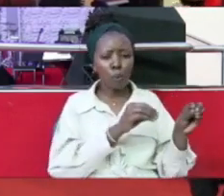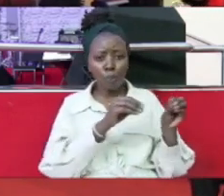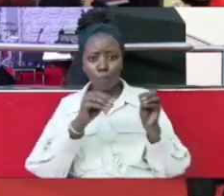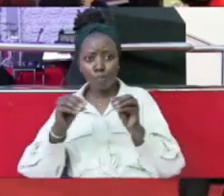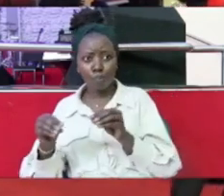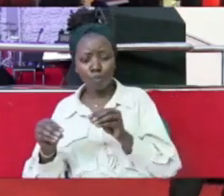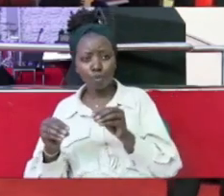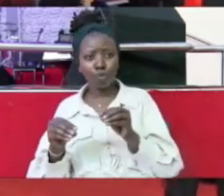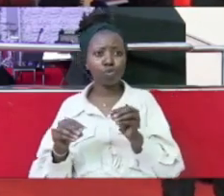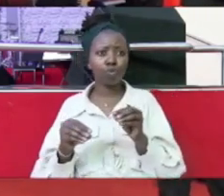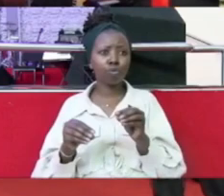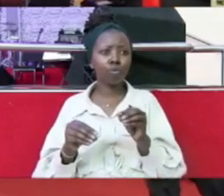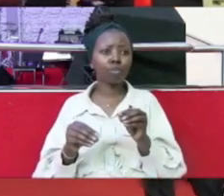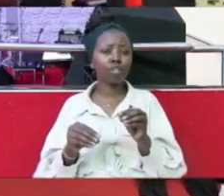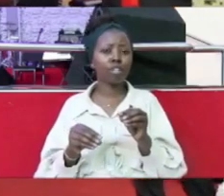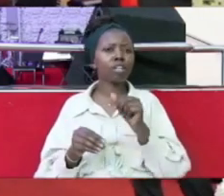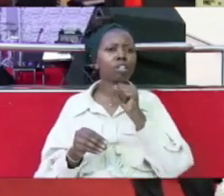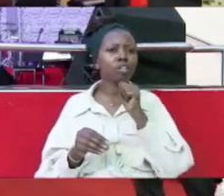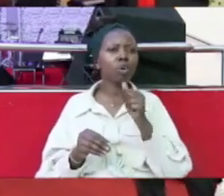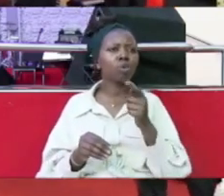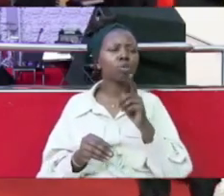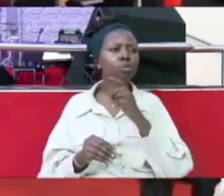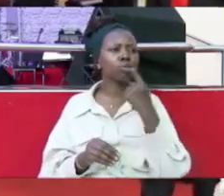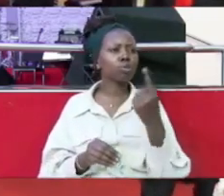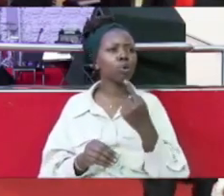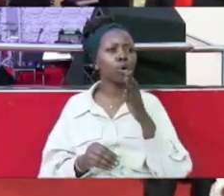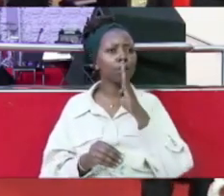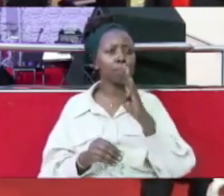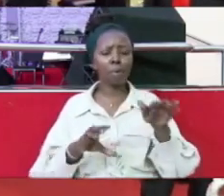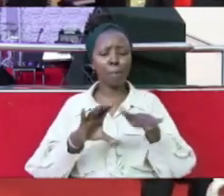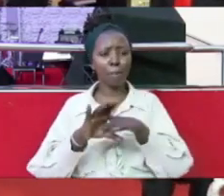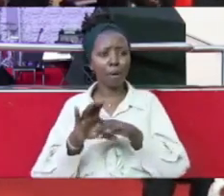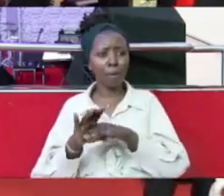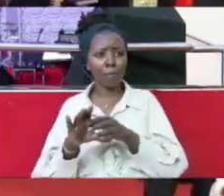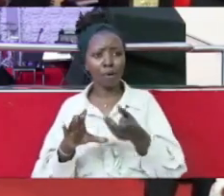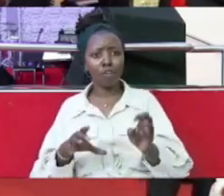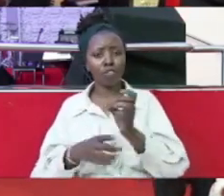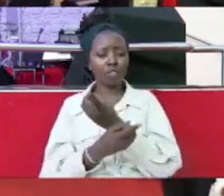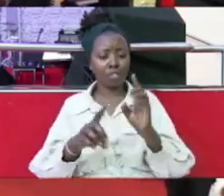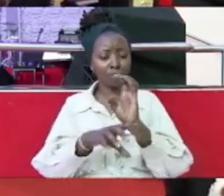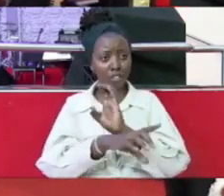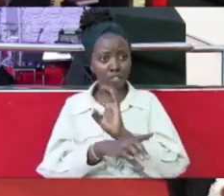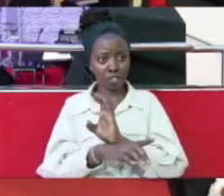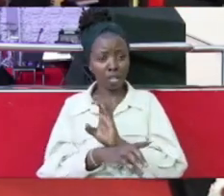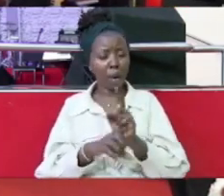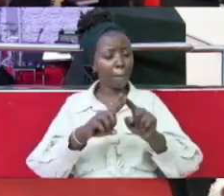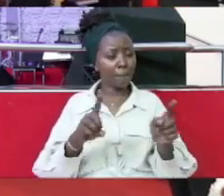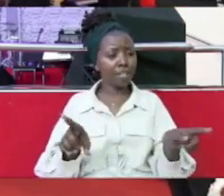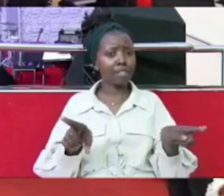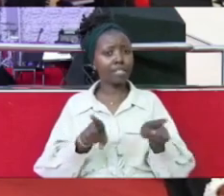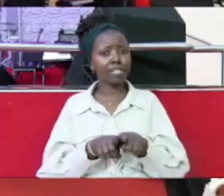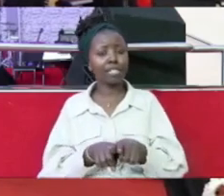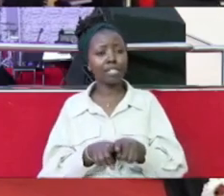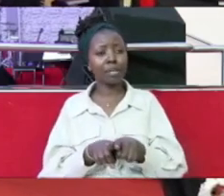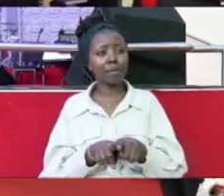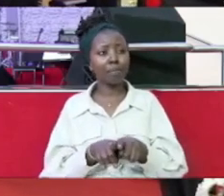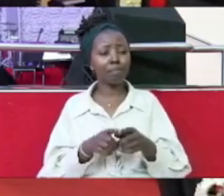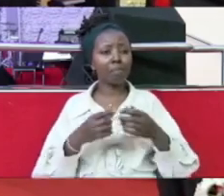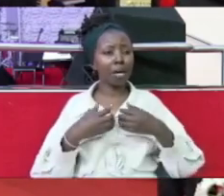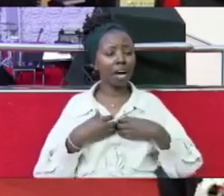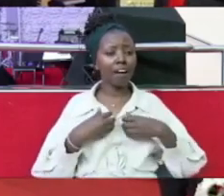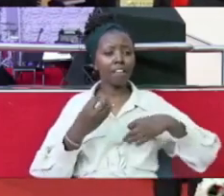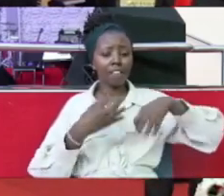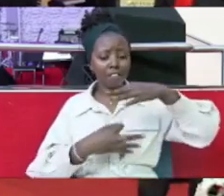be DCIKZ members. Ni kwamba tuangazie tusikue tu wanachama tu hapa kanisani. But we need to desire to fellowship with